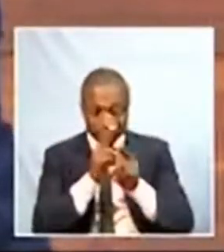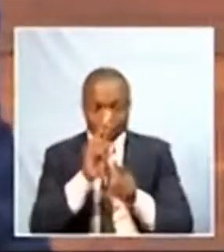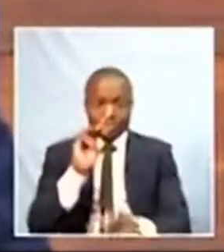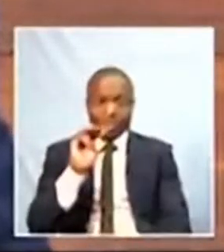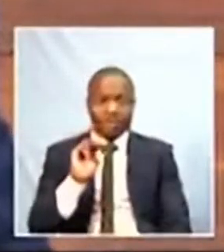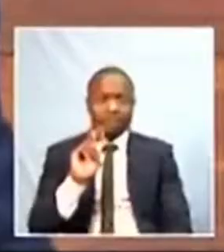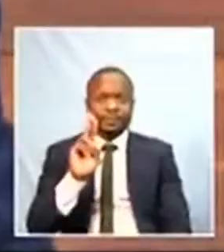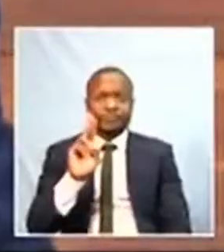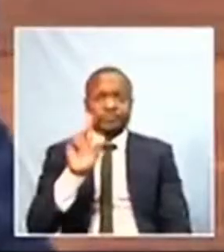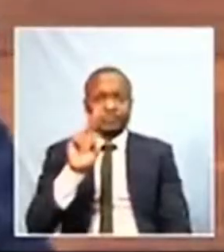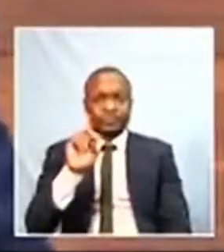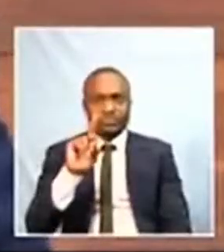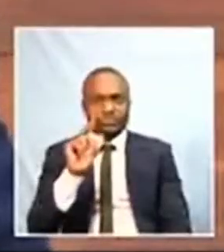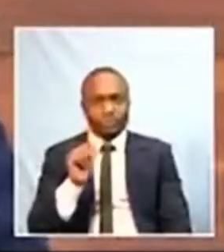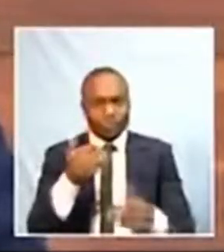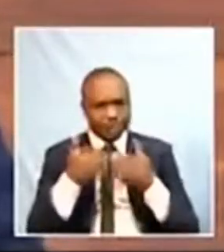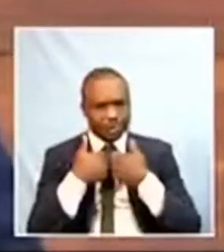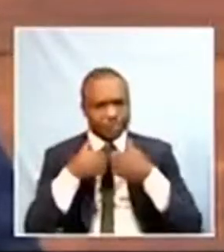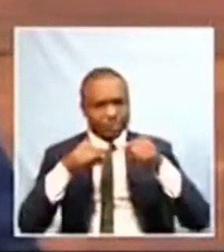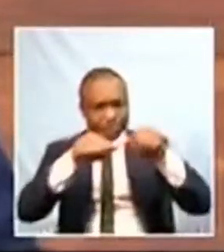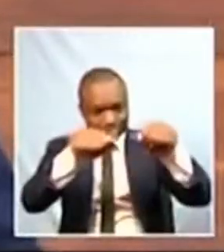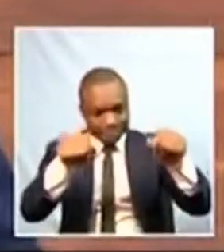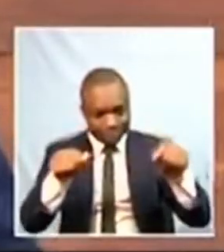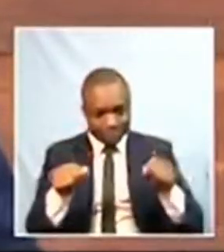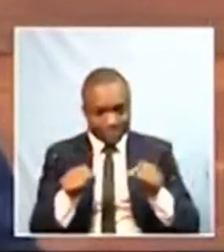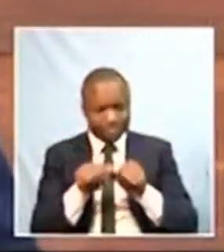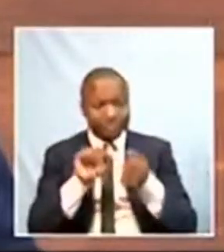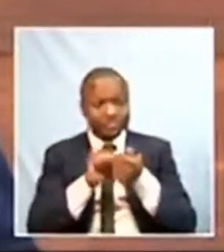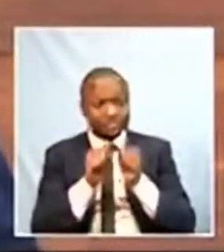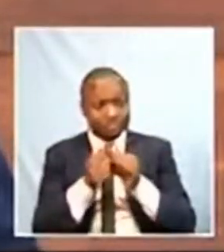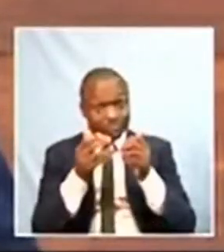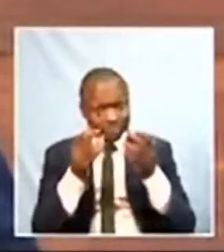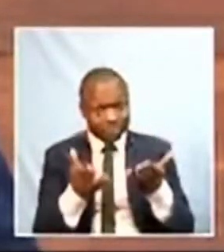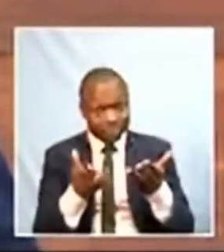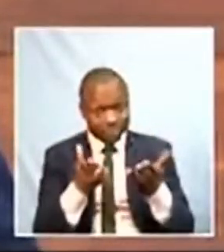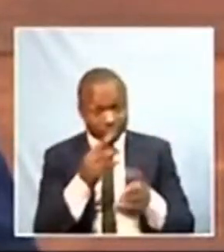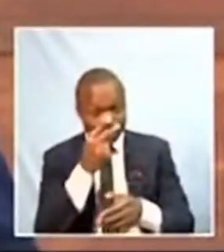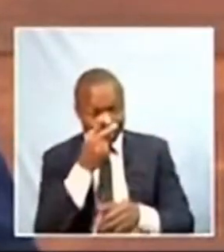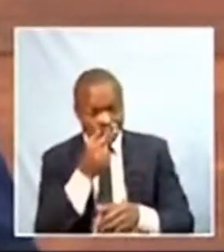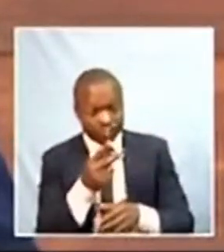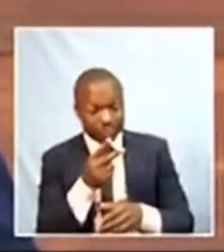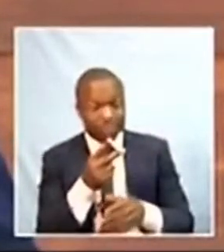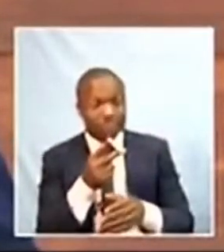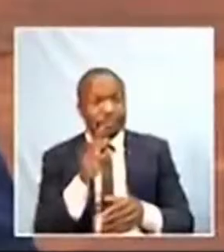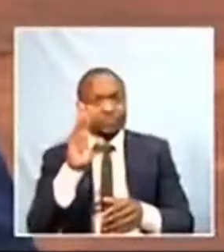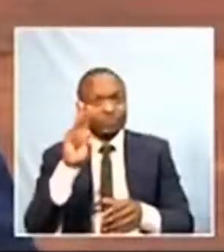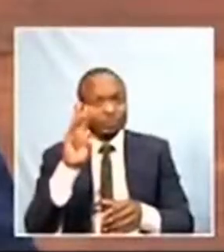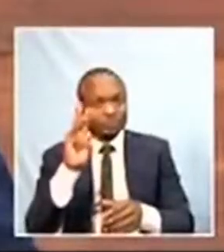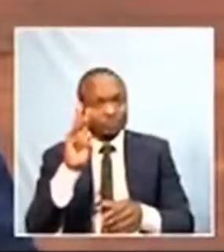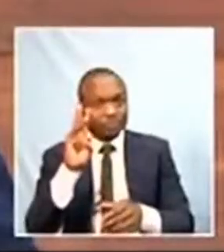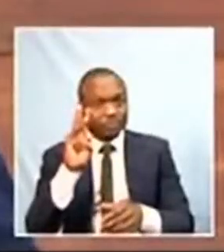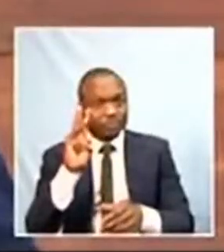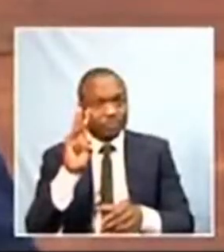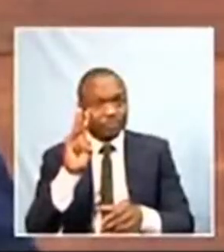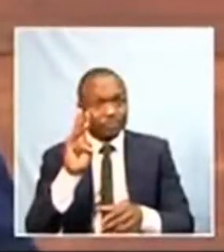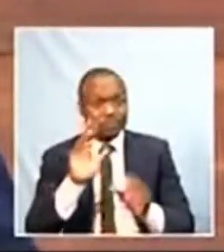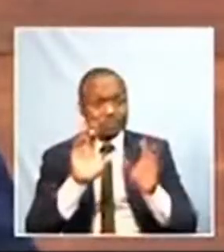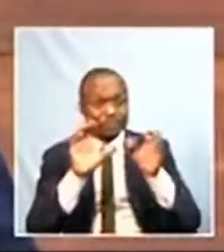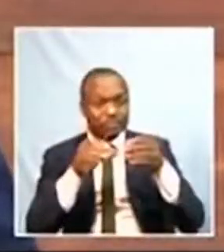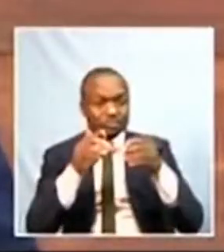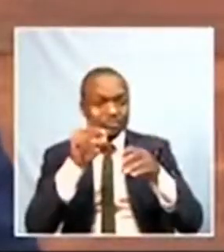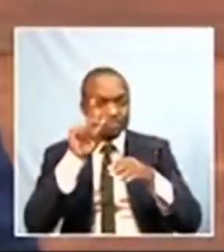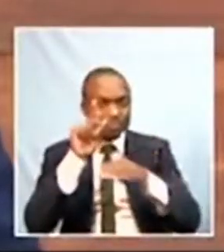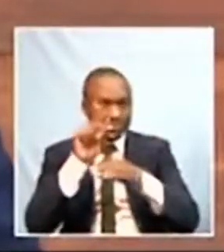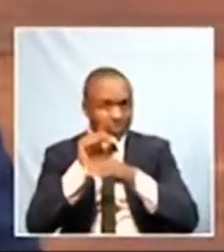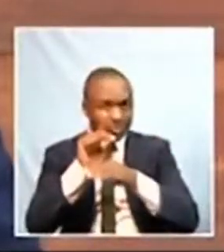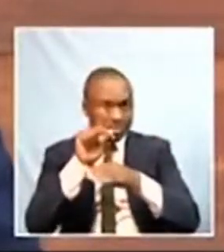said, do you have a general problem? You note that you have 16 community